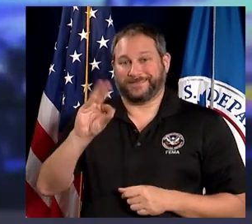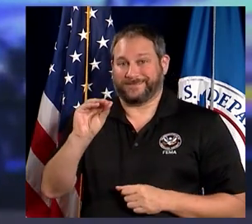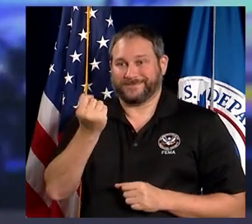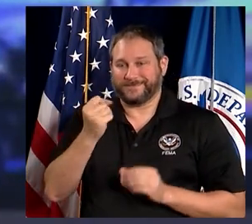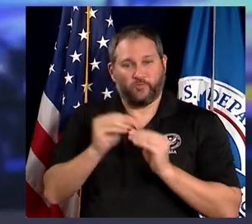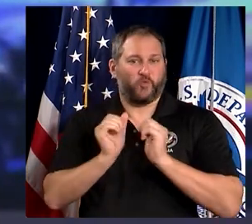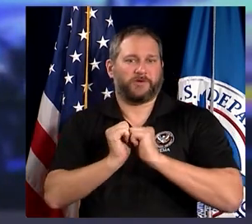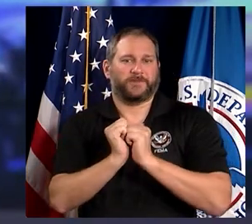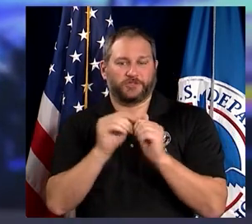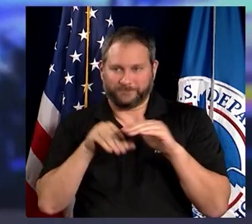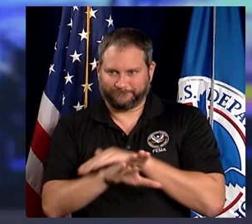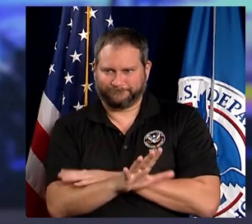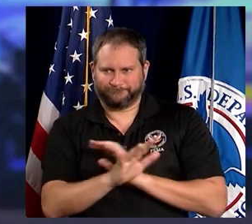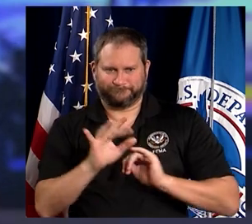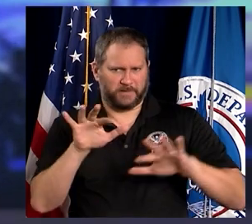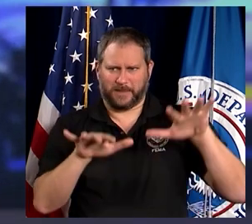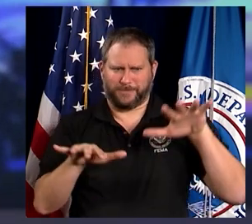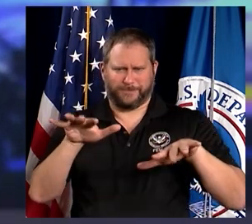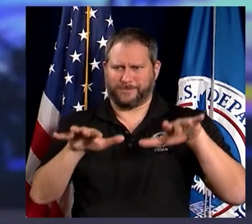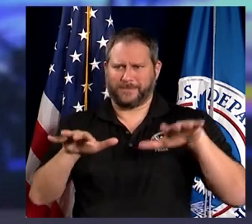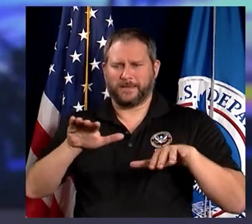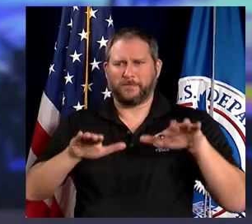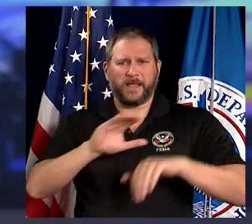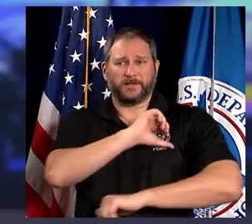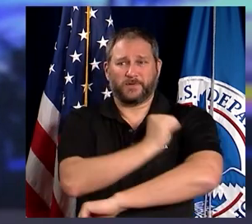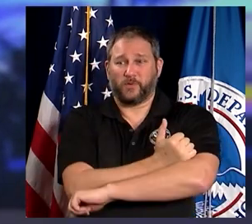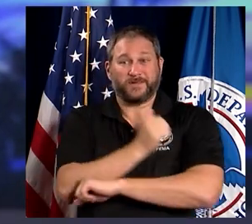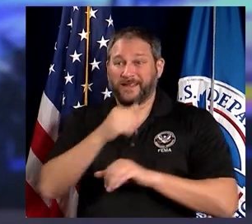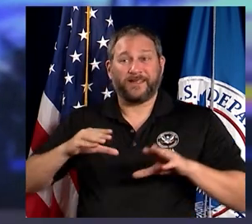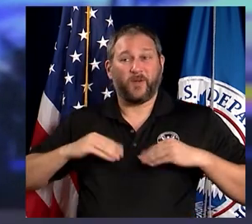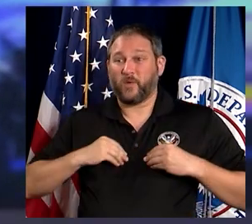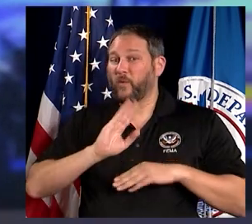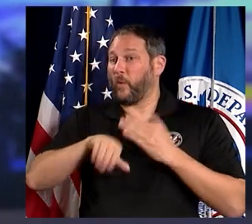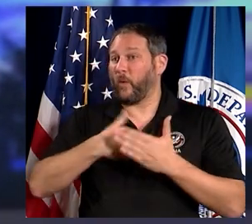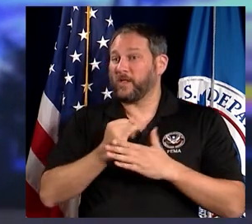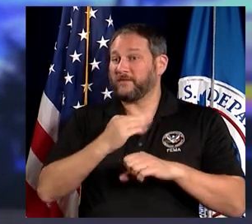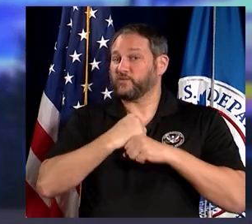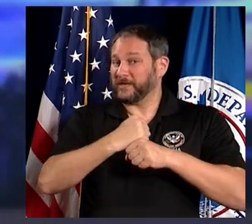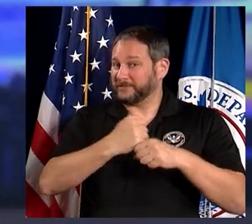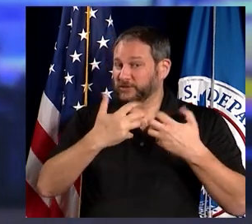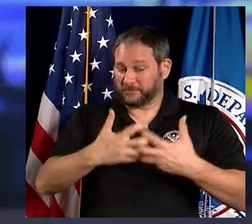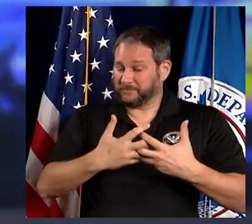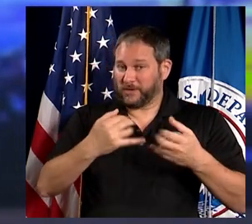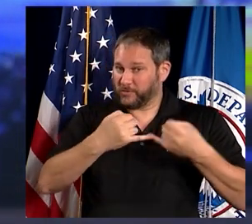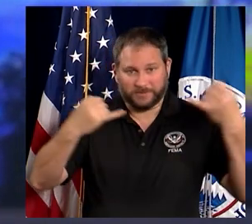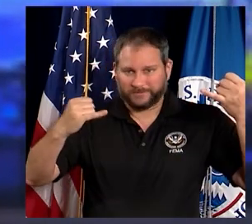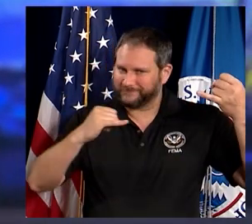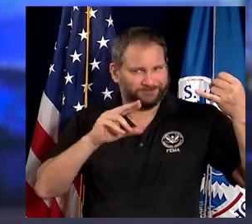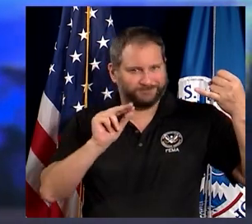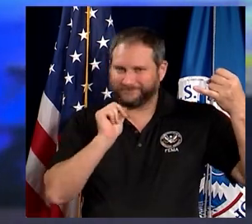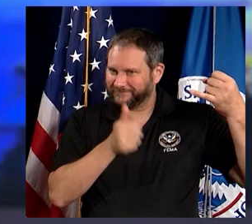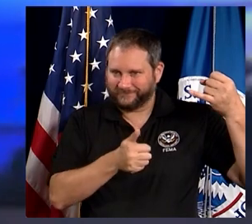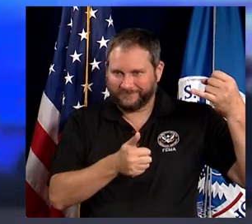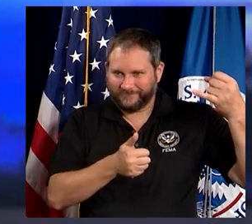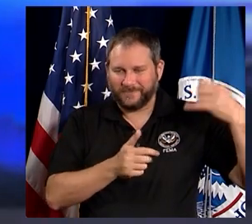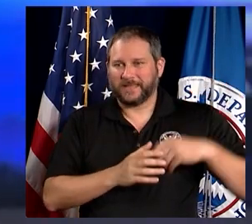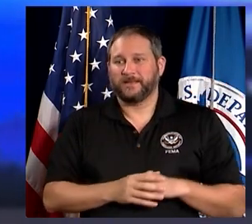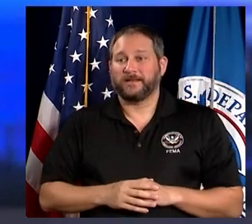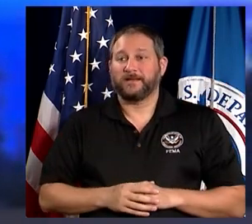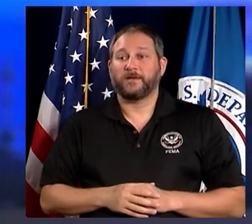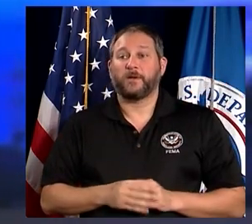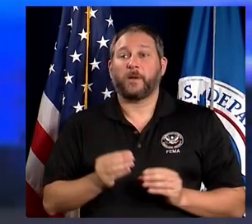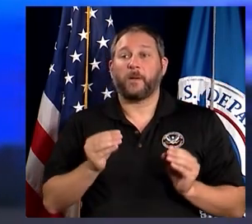longer own virtually all of the generation or the power lines within their territories. We have a much more decentralized system